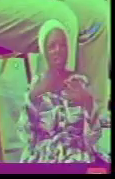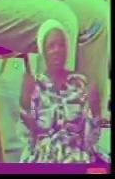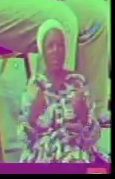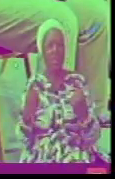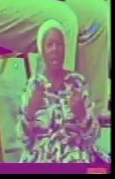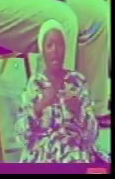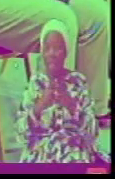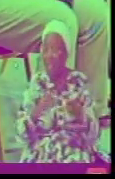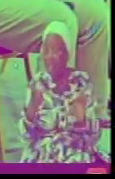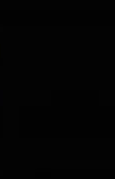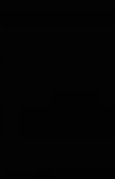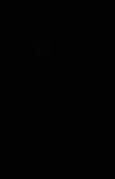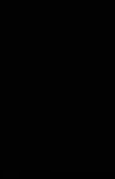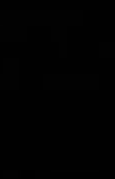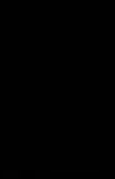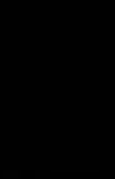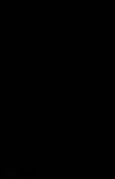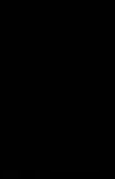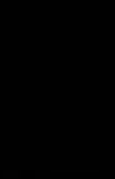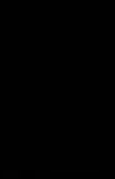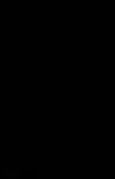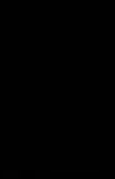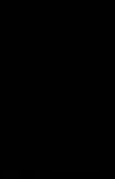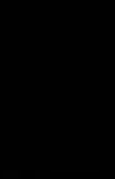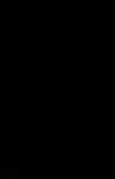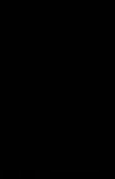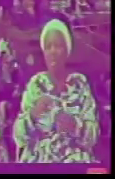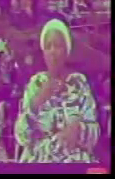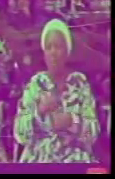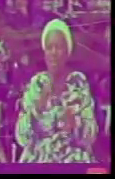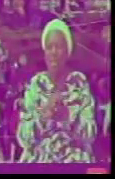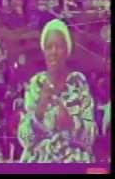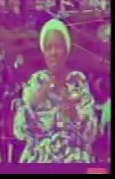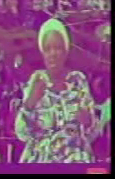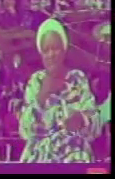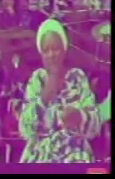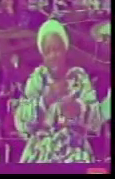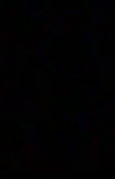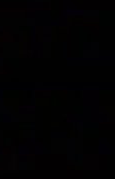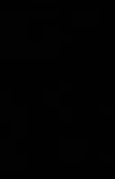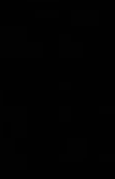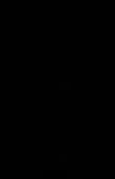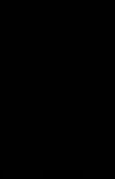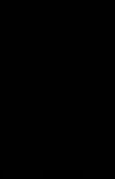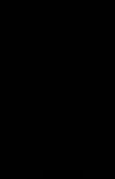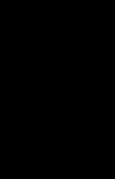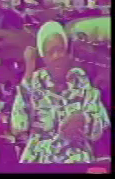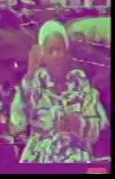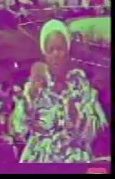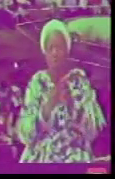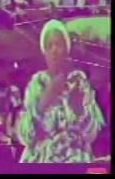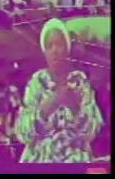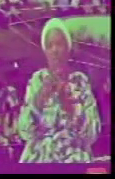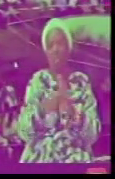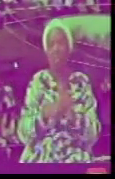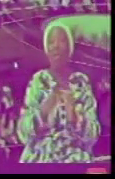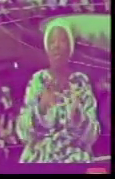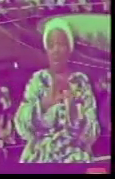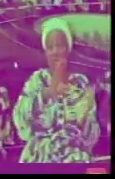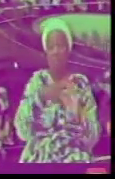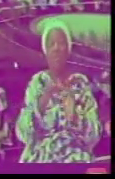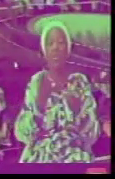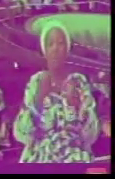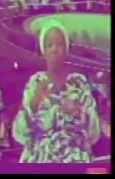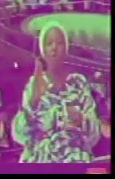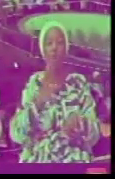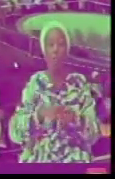your sin. And he takes you away. And then he makes a great exchange. And he gives you